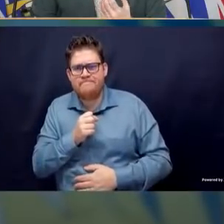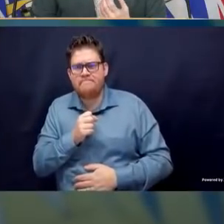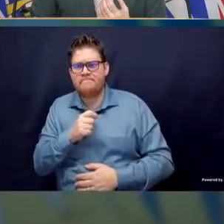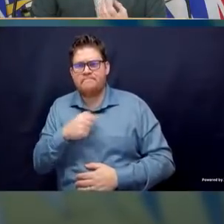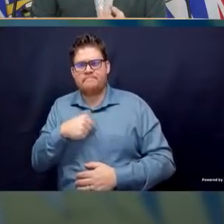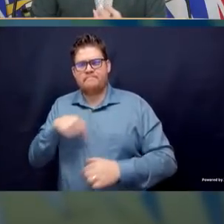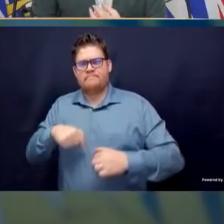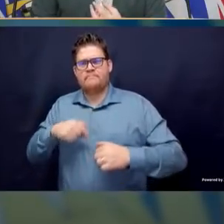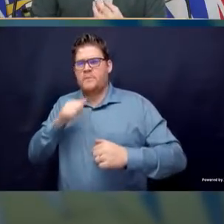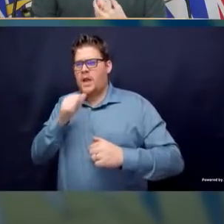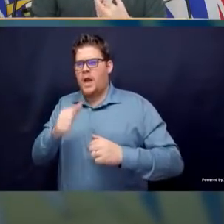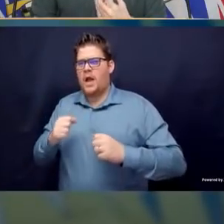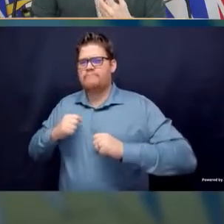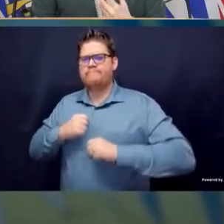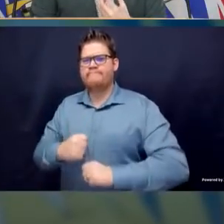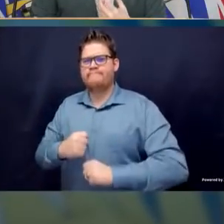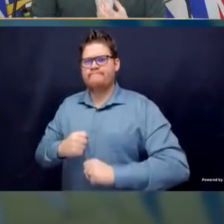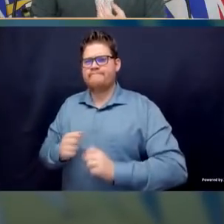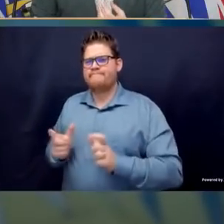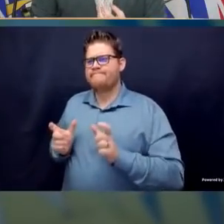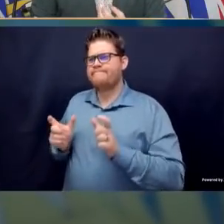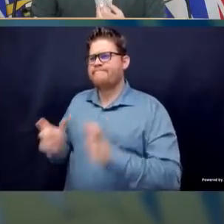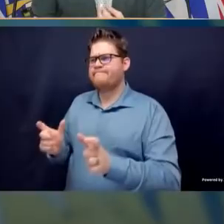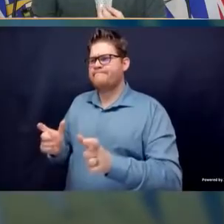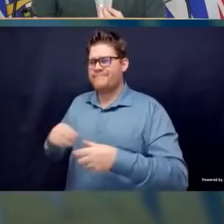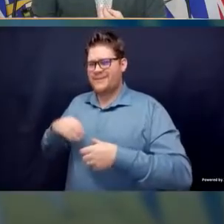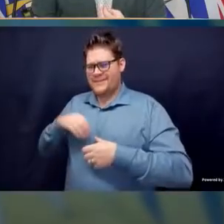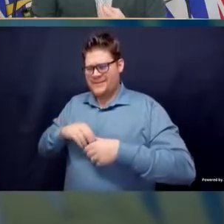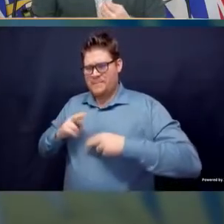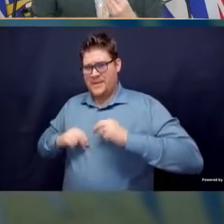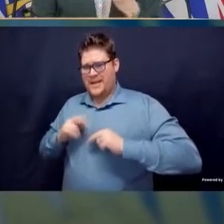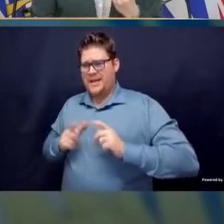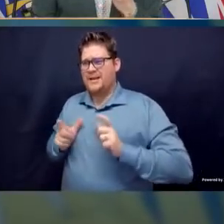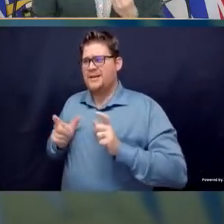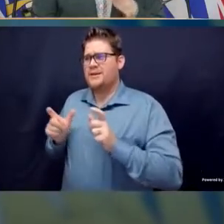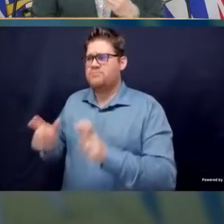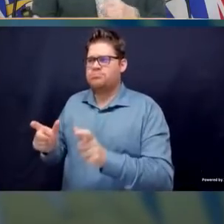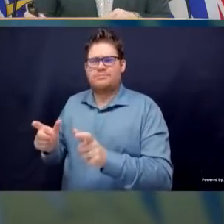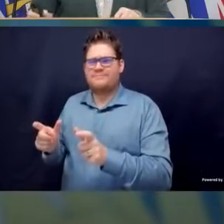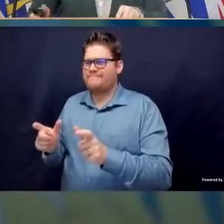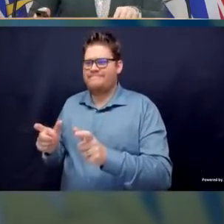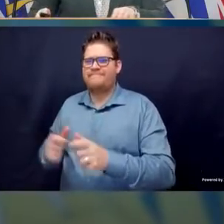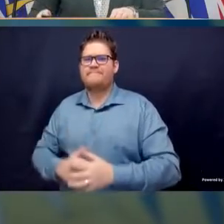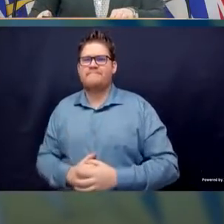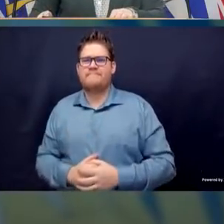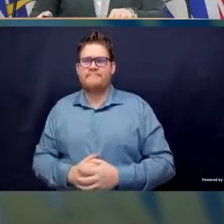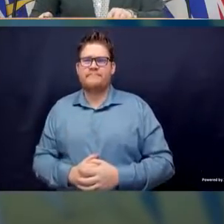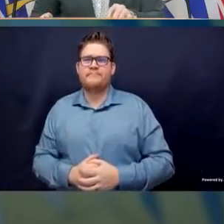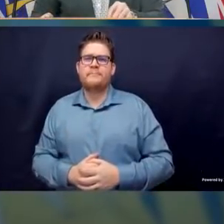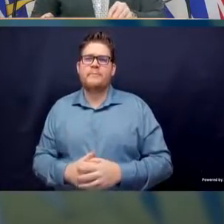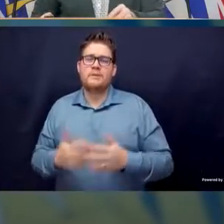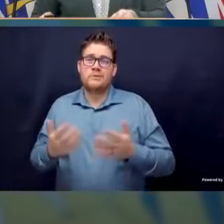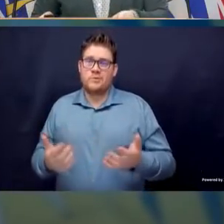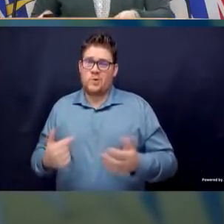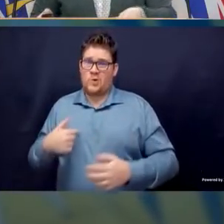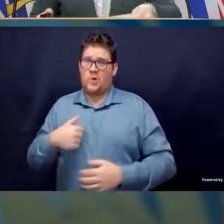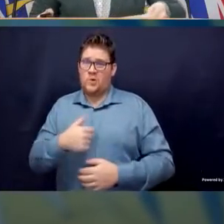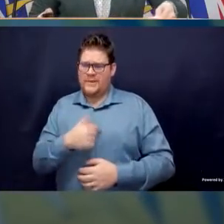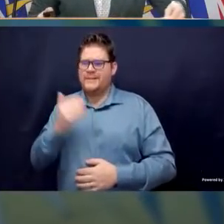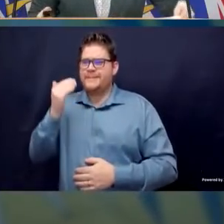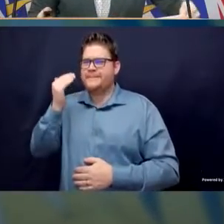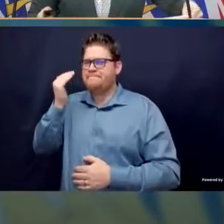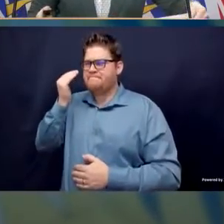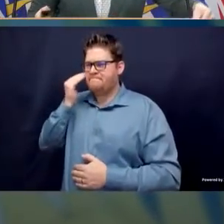people who have immune compromising conditions and are more at risk is because we know that that extra dose makes a big difference.